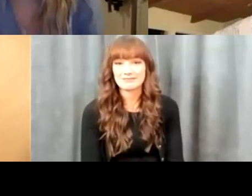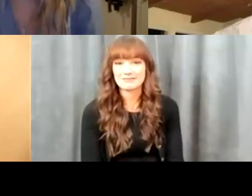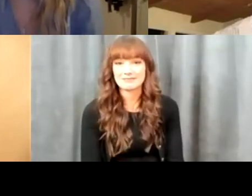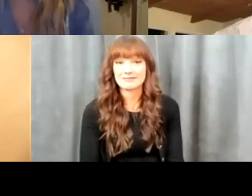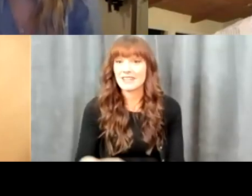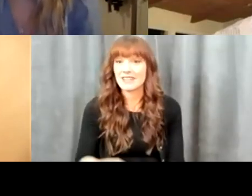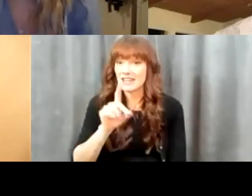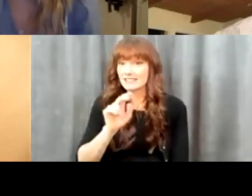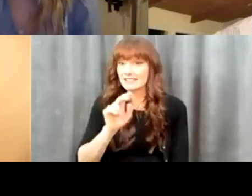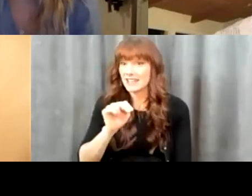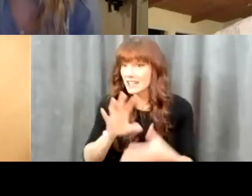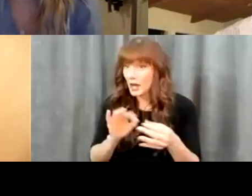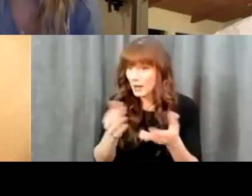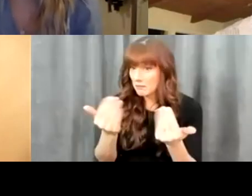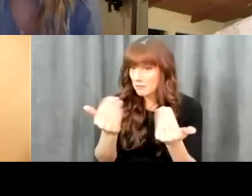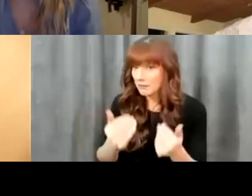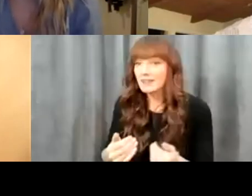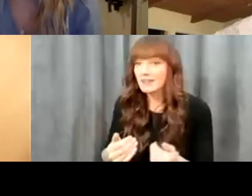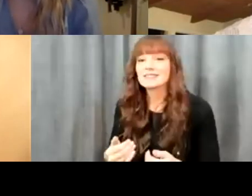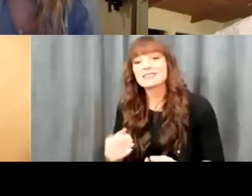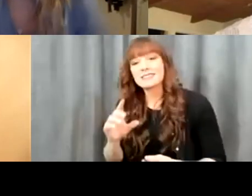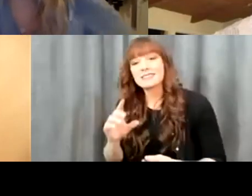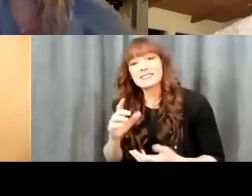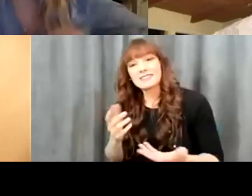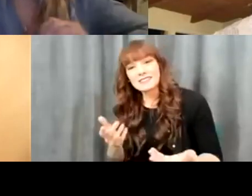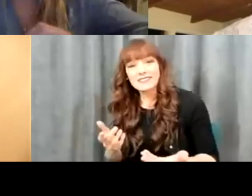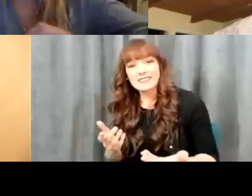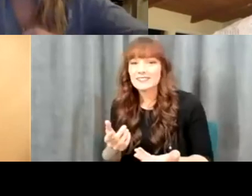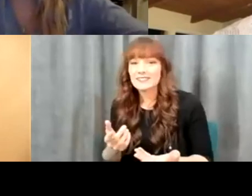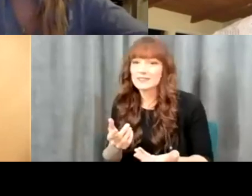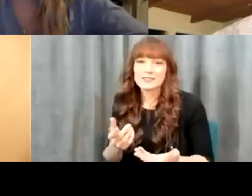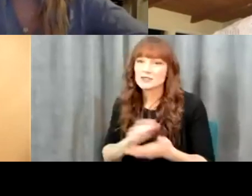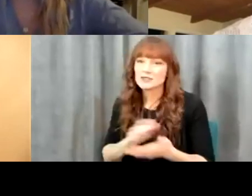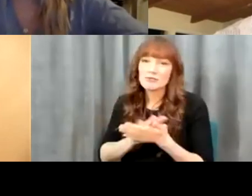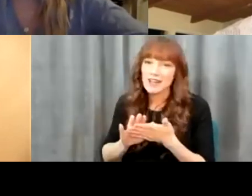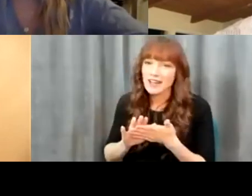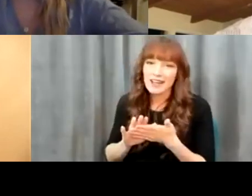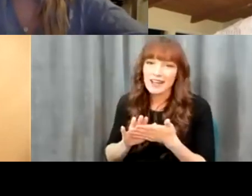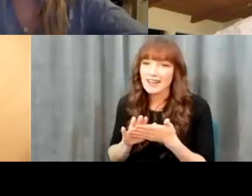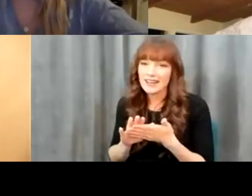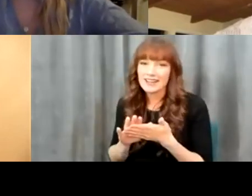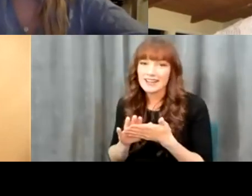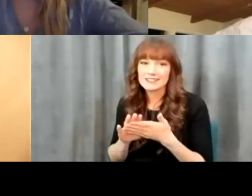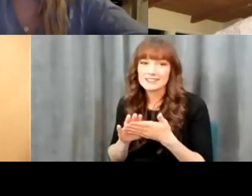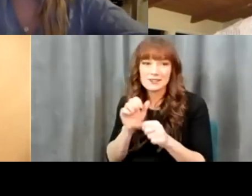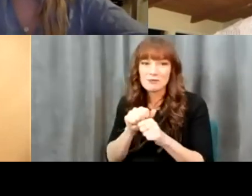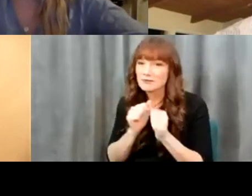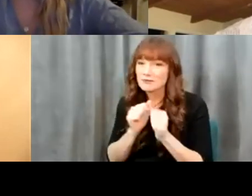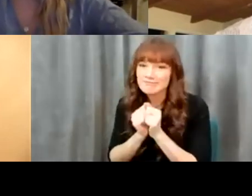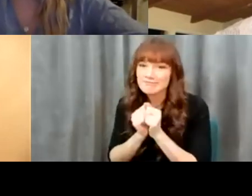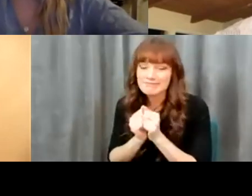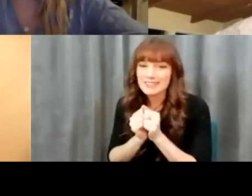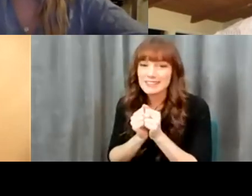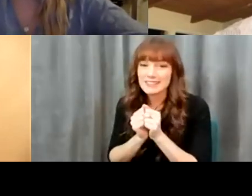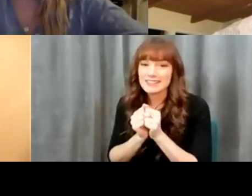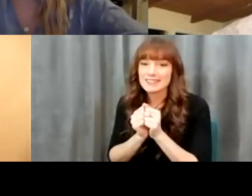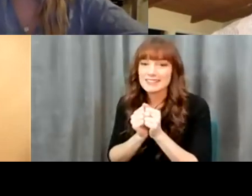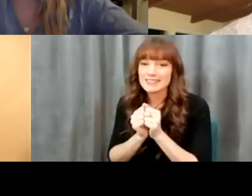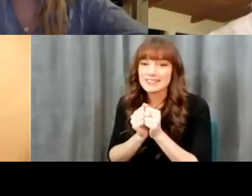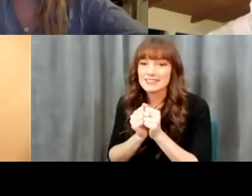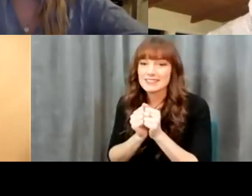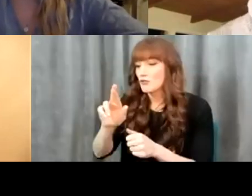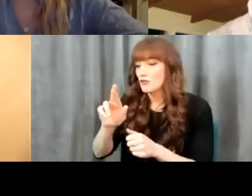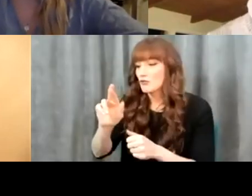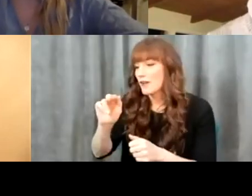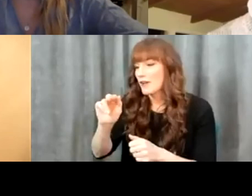Anything to add, Dan? I just miss being on set. This was so nice to be able to work on something, especially with Randall, who I've been working